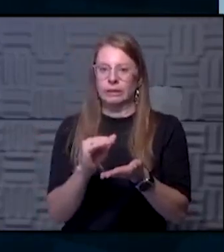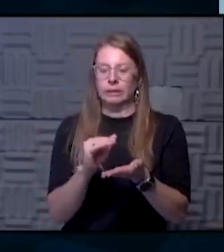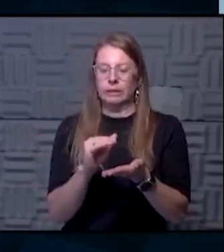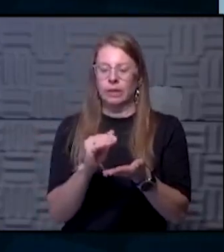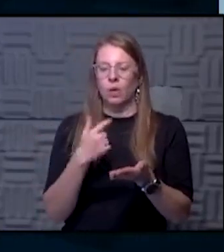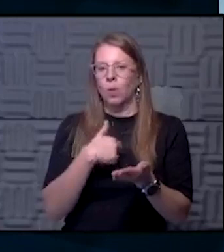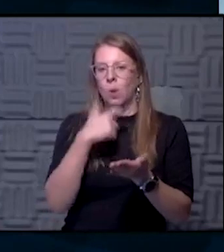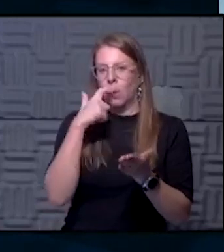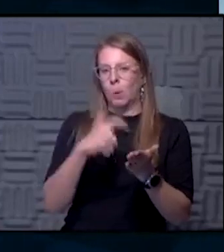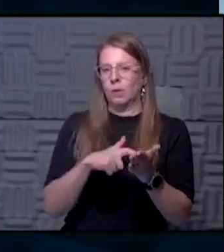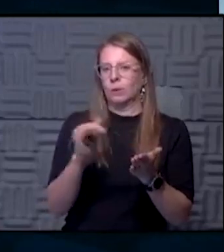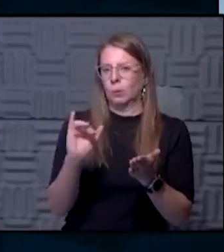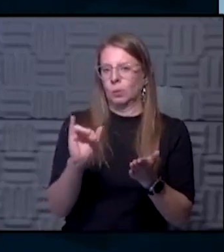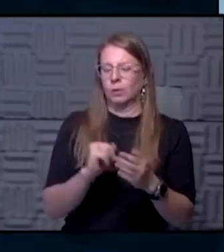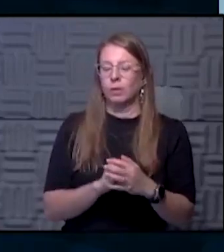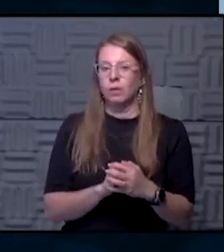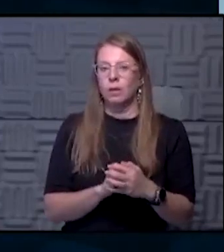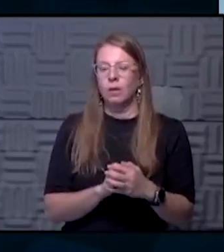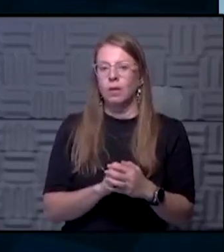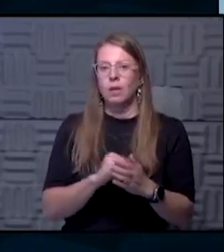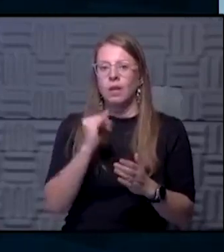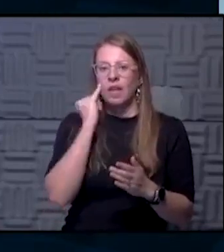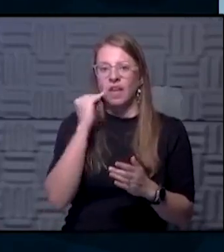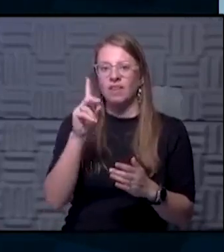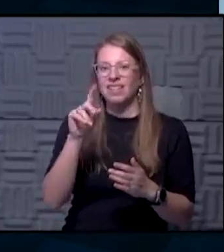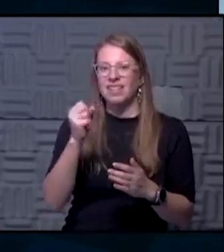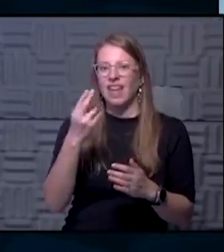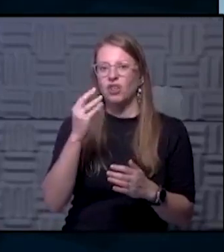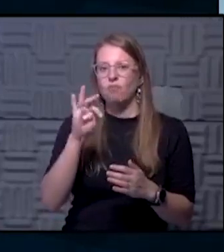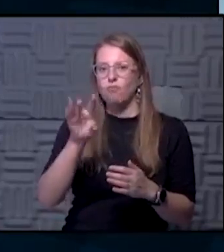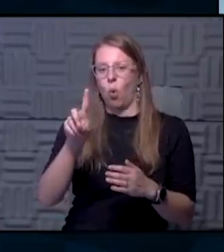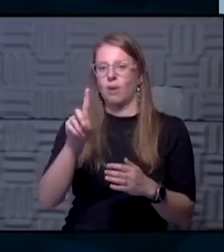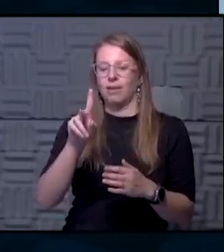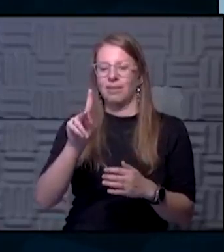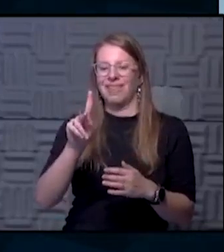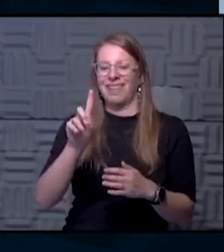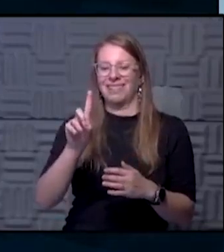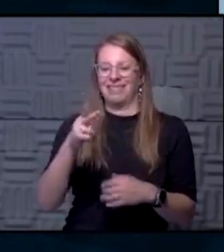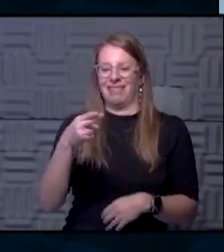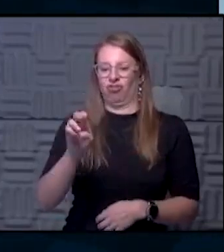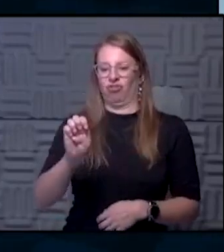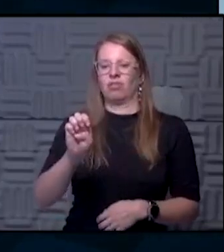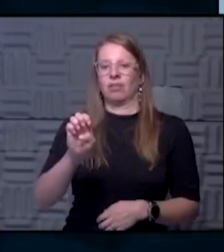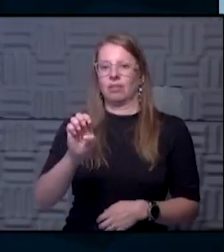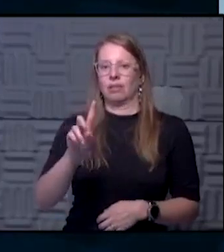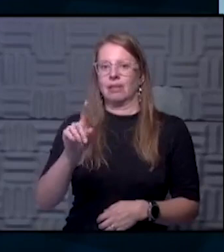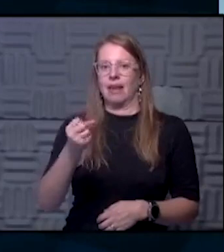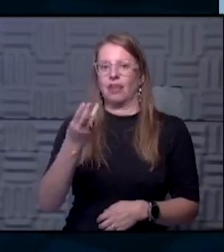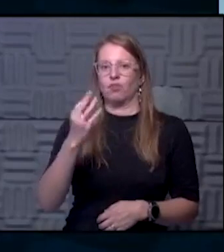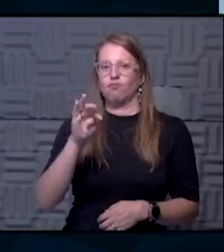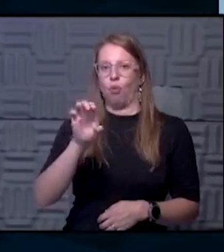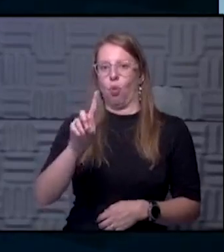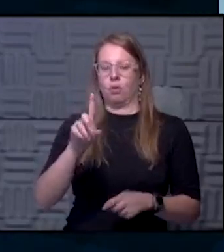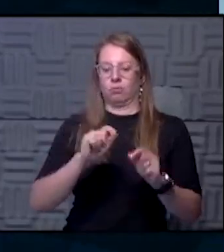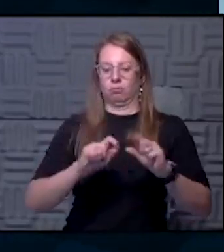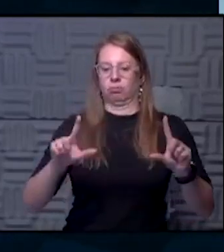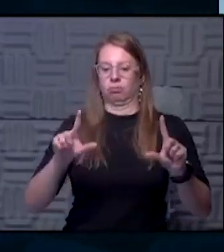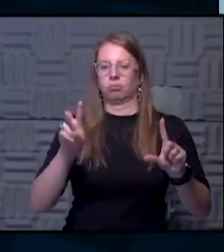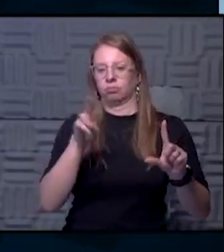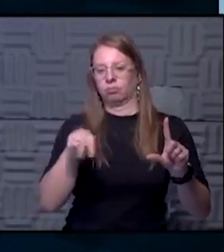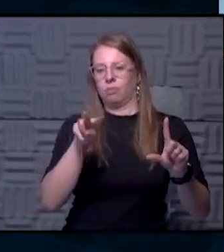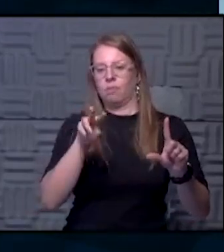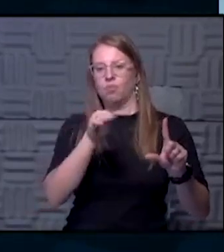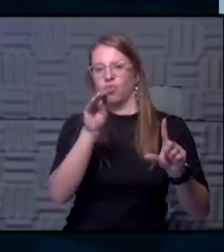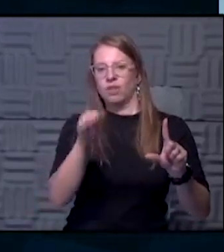we're noticing that too. And if you go to the dashboard, the KDHE dashboard, you can actually look at that